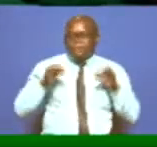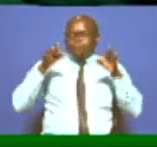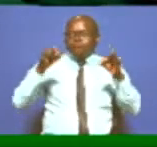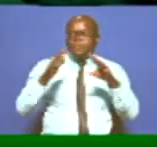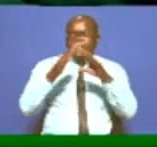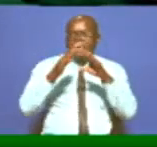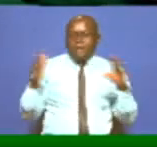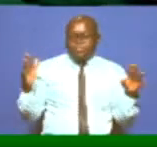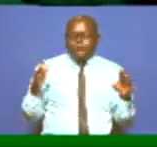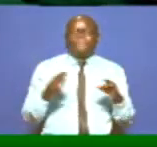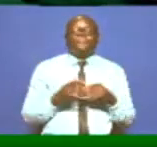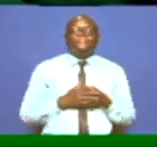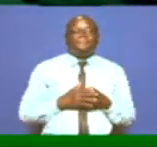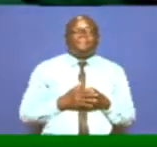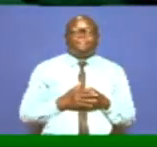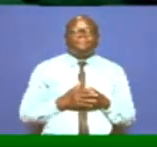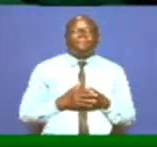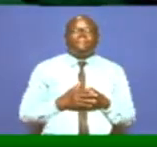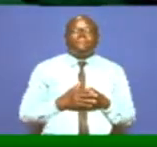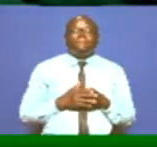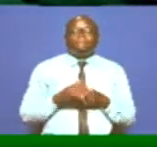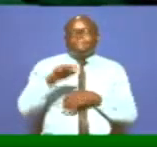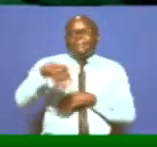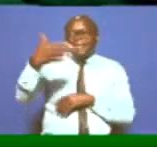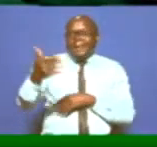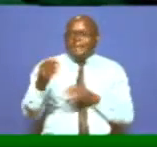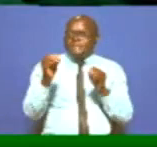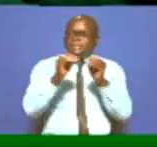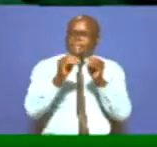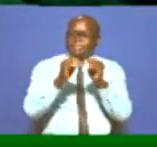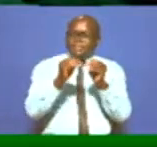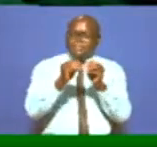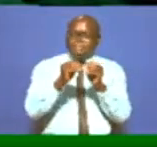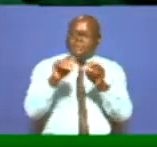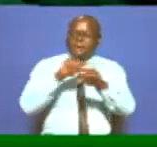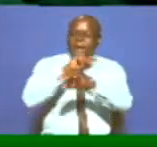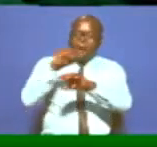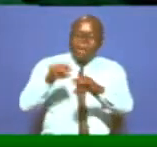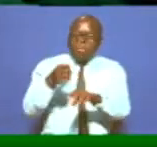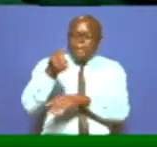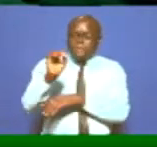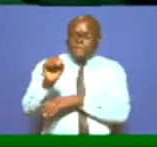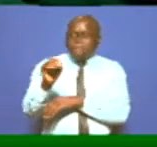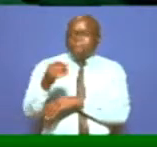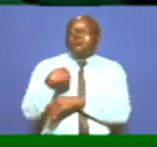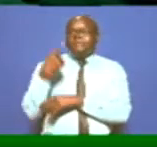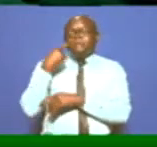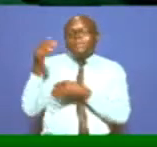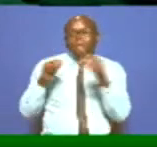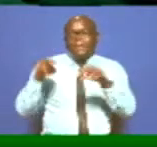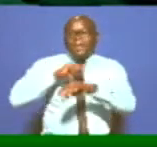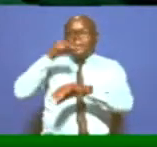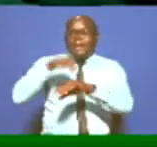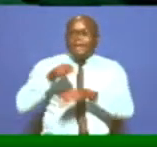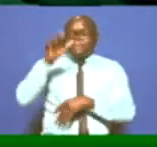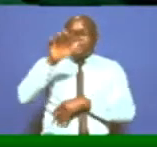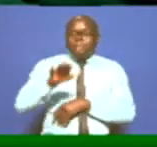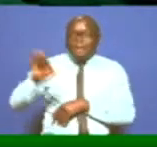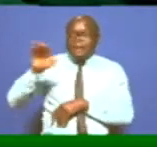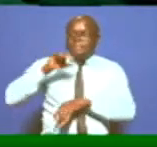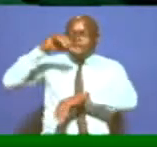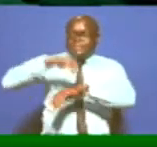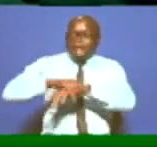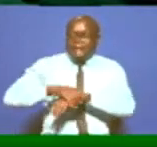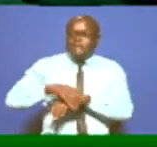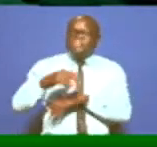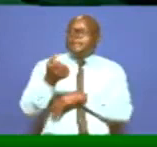forthwith and to the next sitting. And so you are waiting to see whether the National Assembly will raise at least